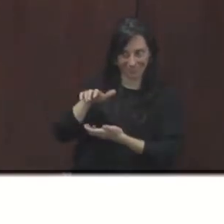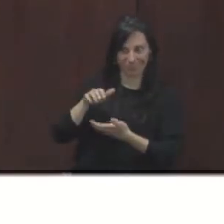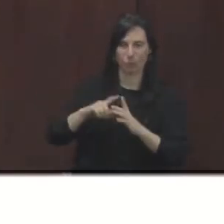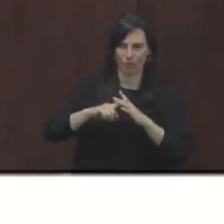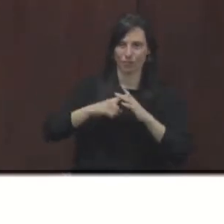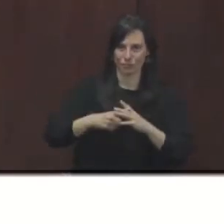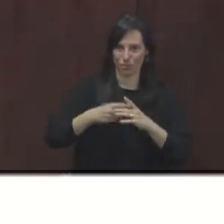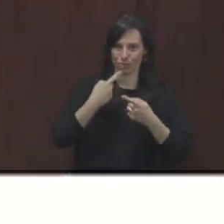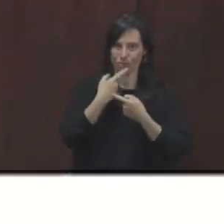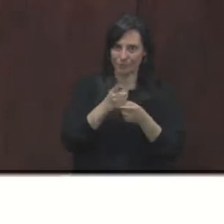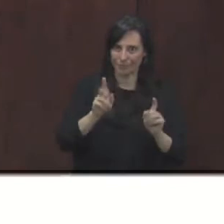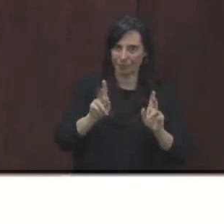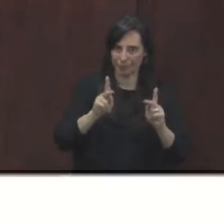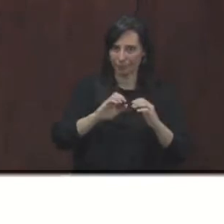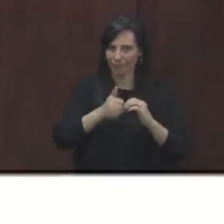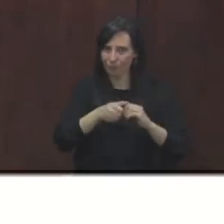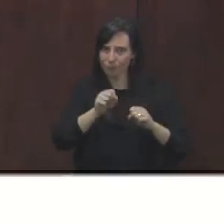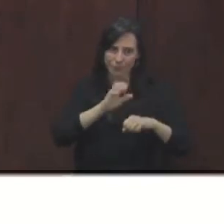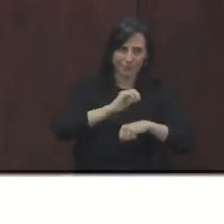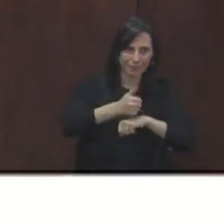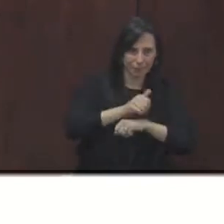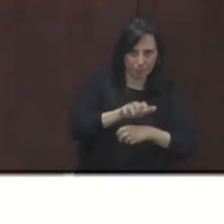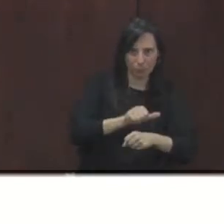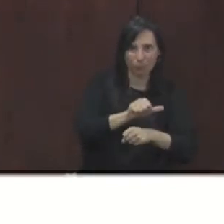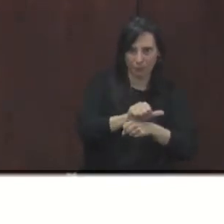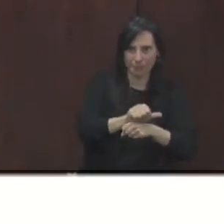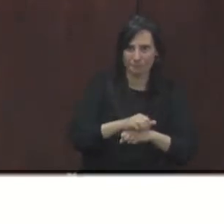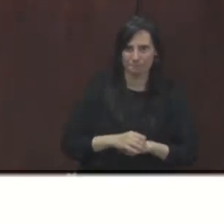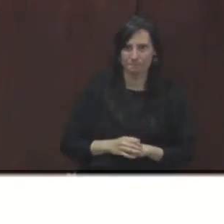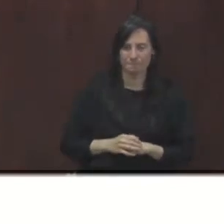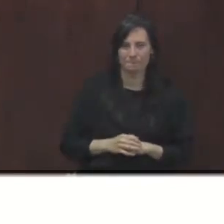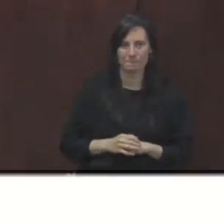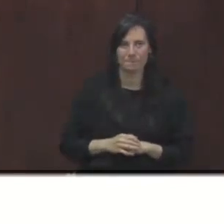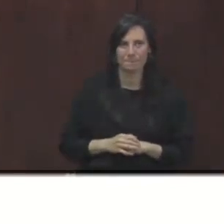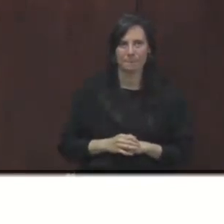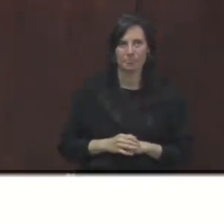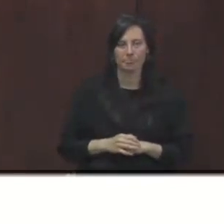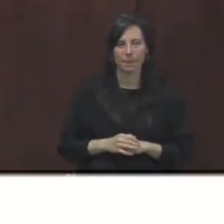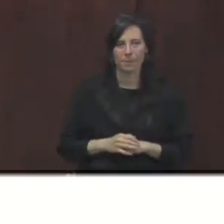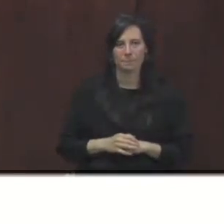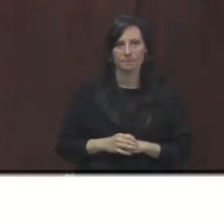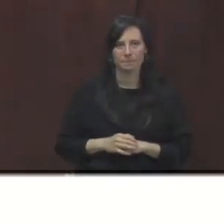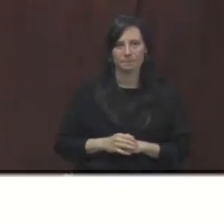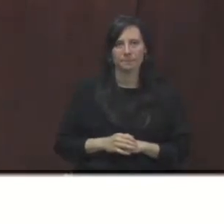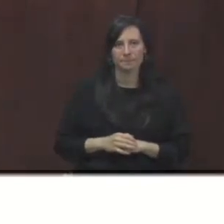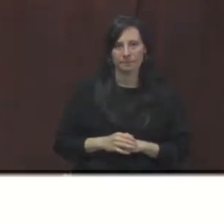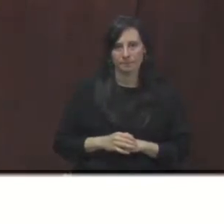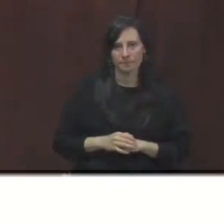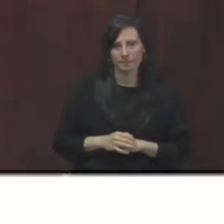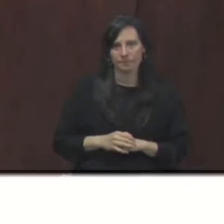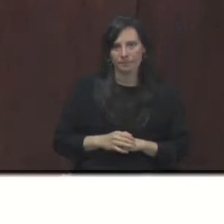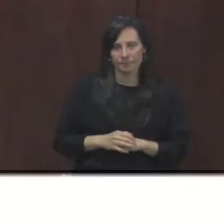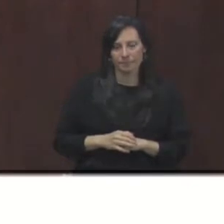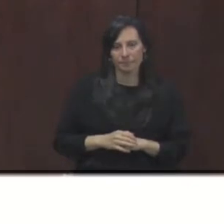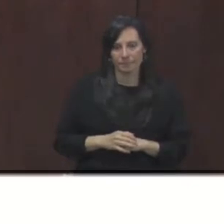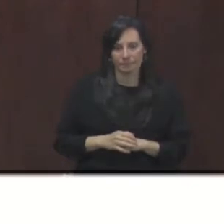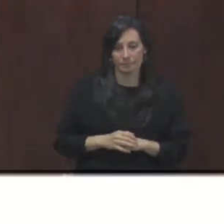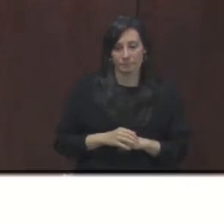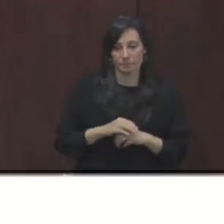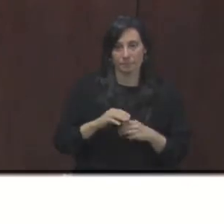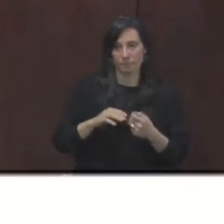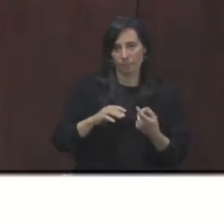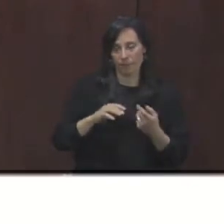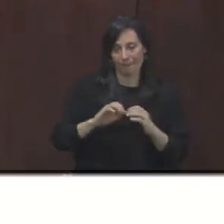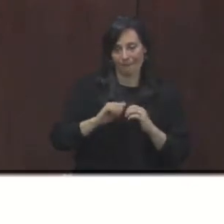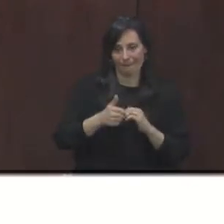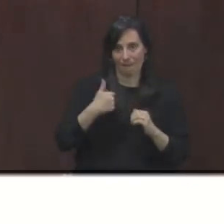people how they can get their appointment. Movement into the phases, as I said earlier, is prescribed by the